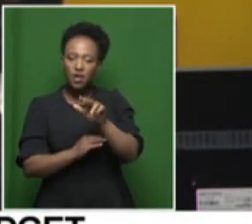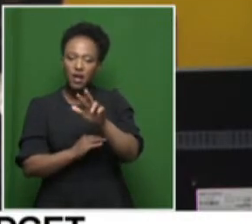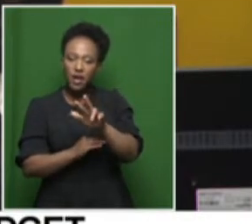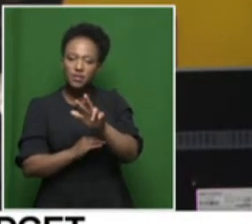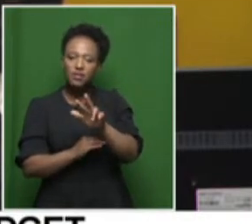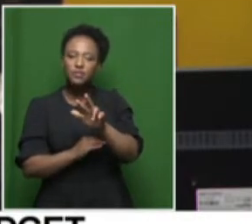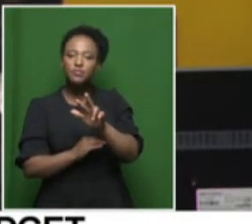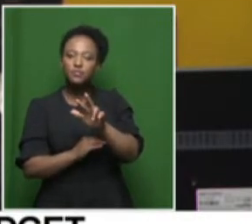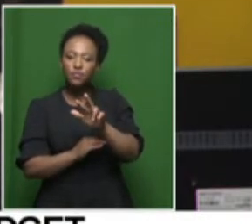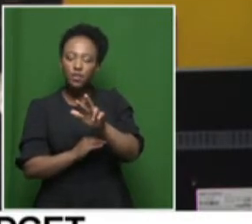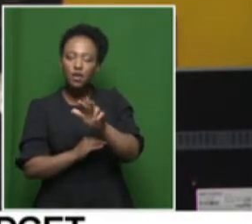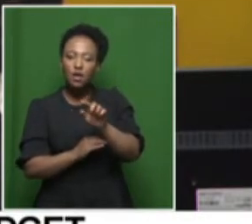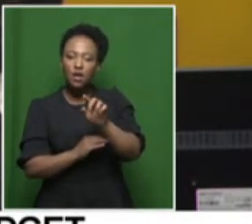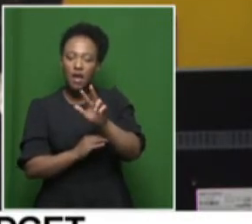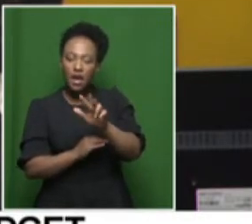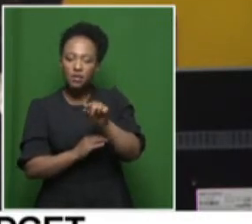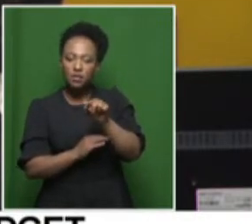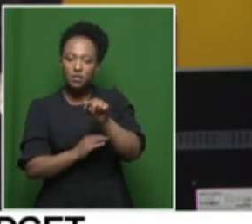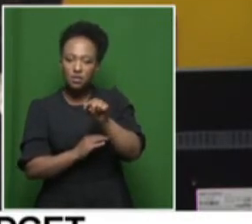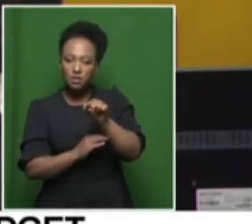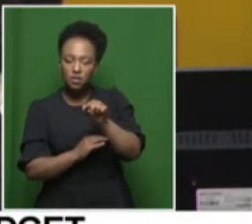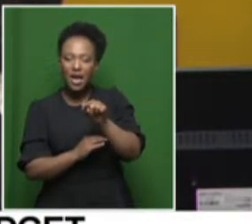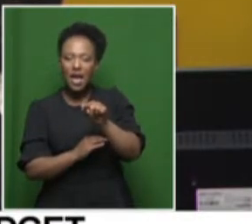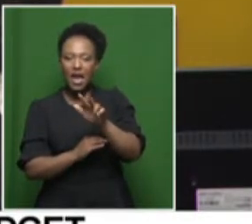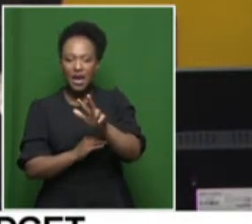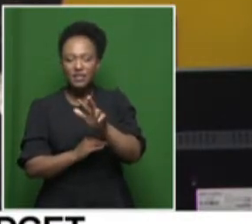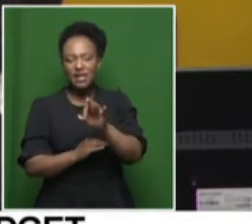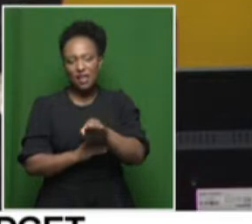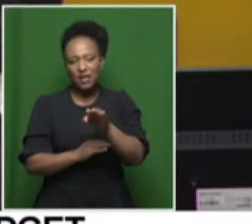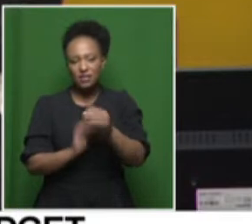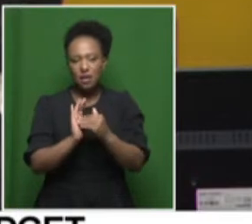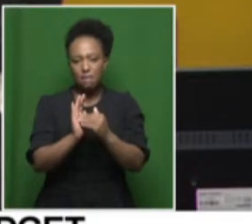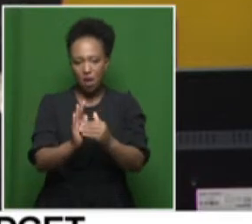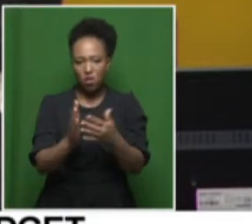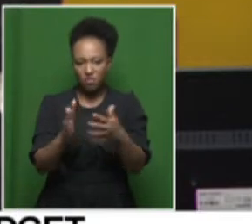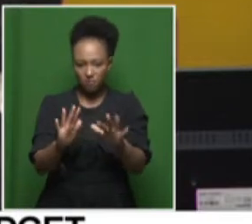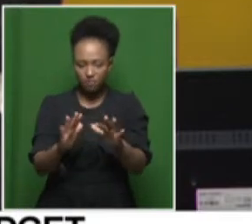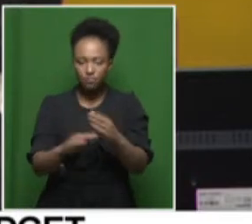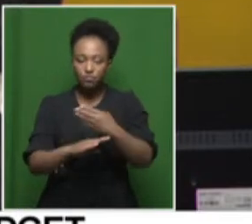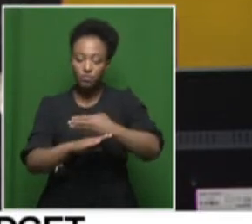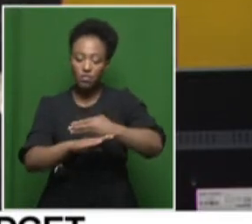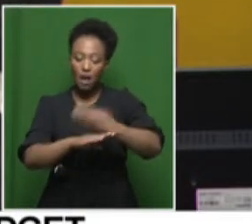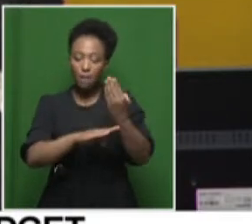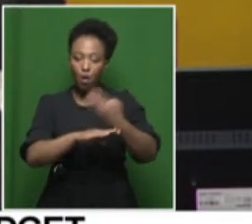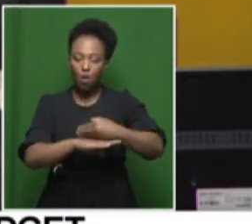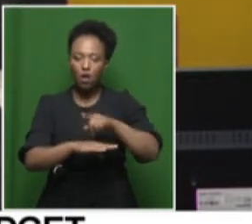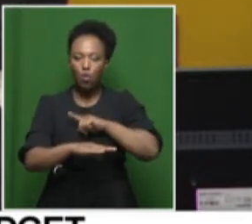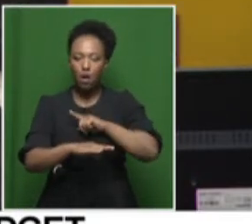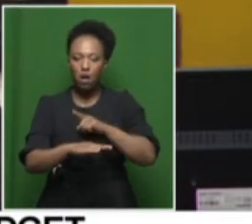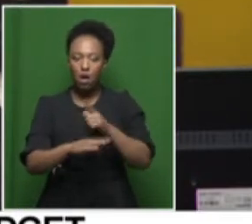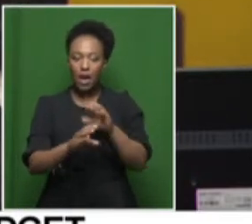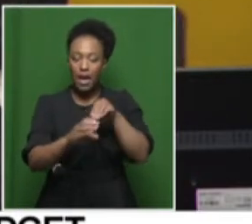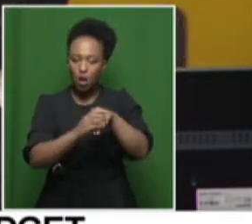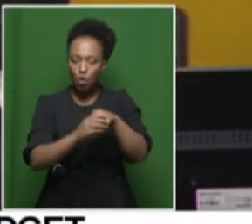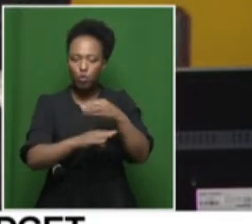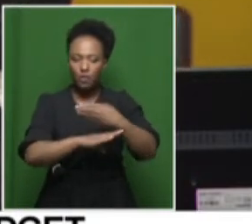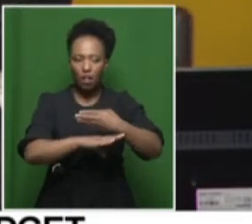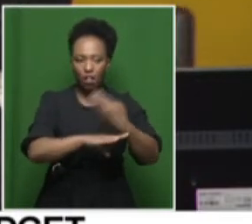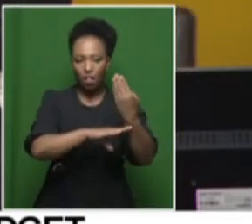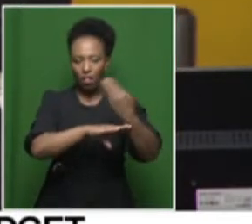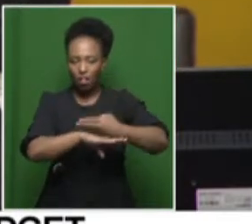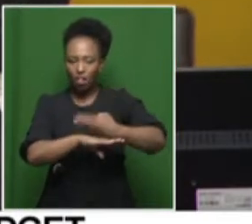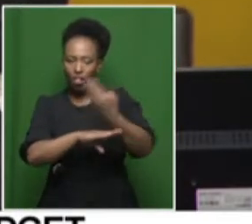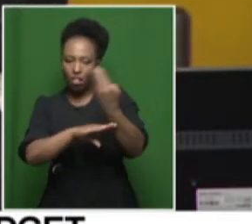to announce that the project to maintain 6 border posts, including Beit Bridge, is at an